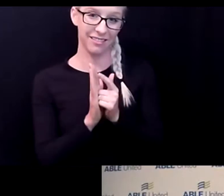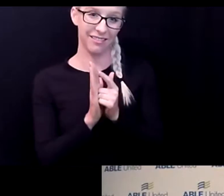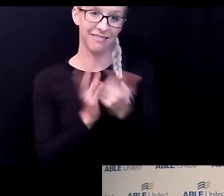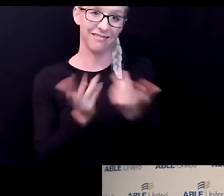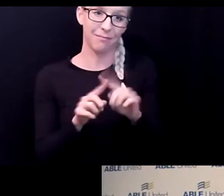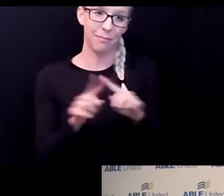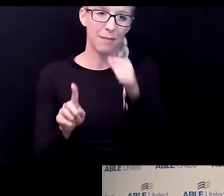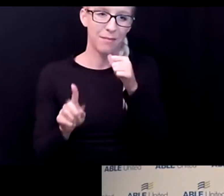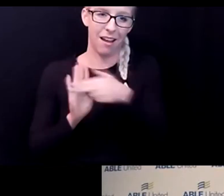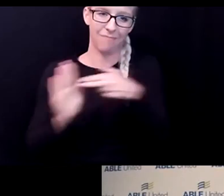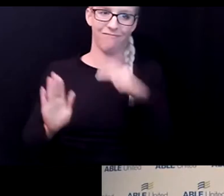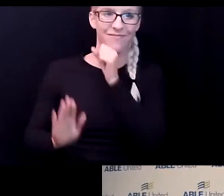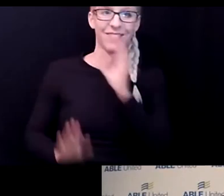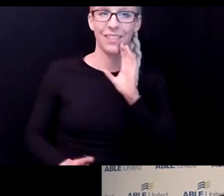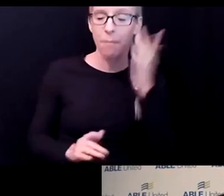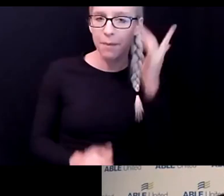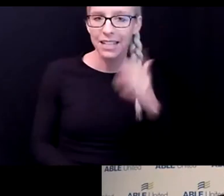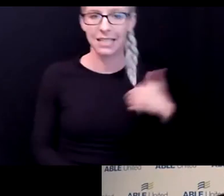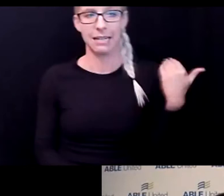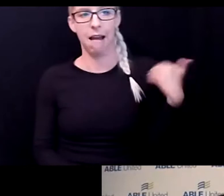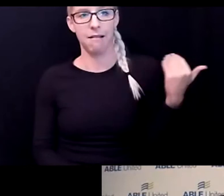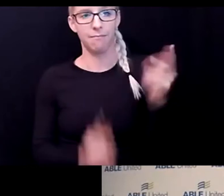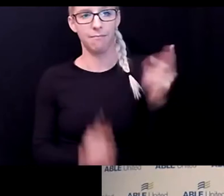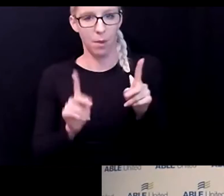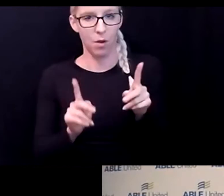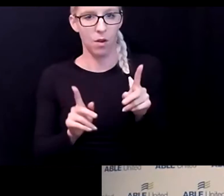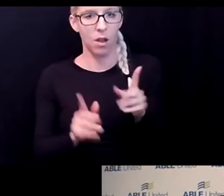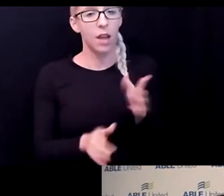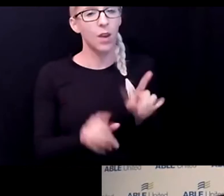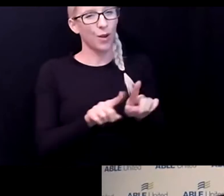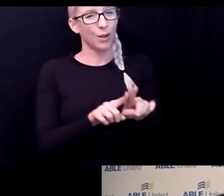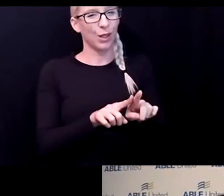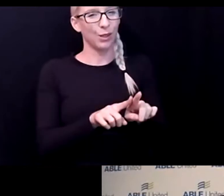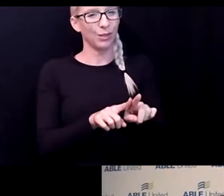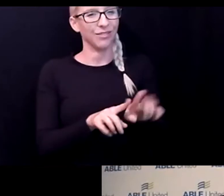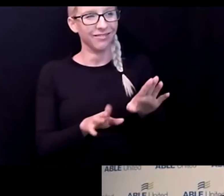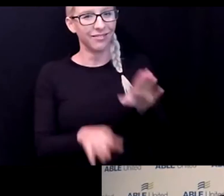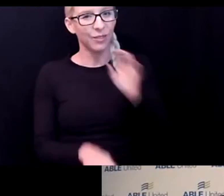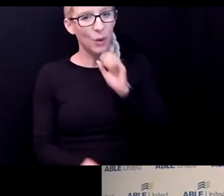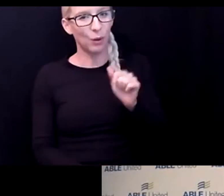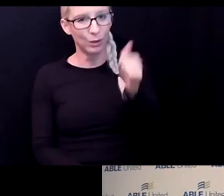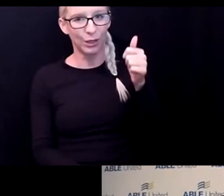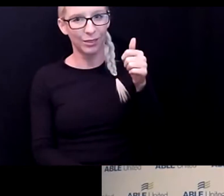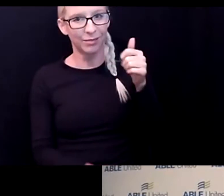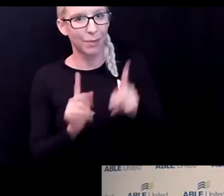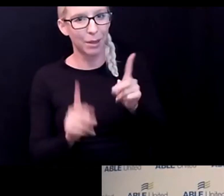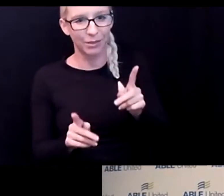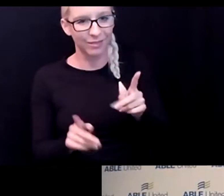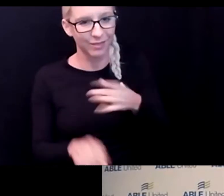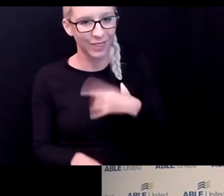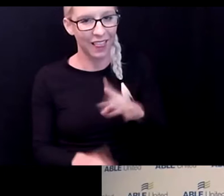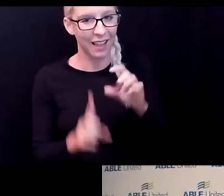individuals. And for that matter, my 85-year-olds don't like being called elderly. So, it's something that an elder law attorney